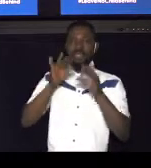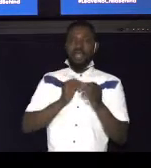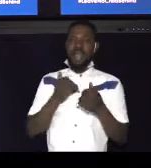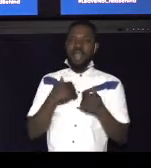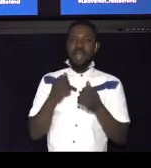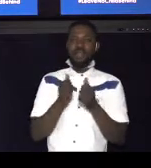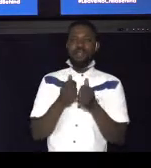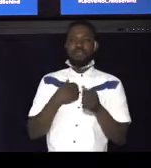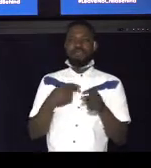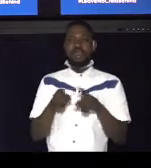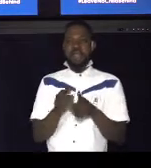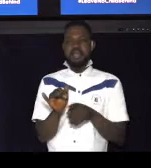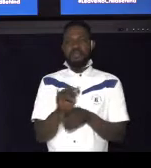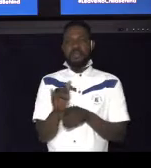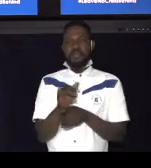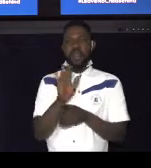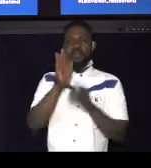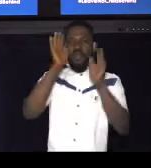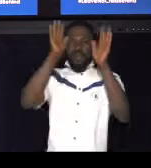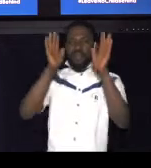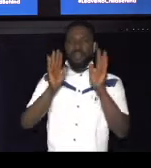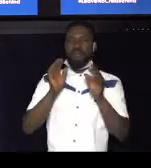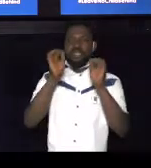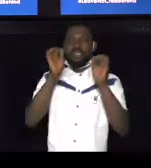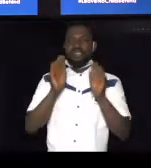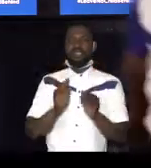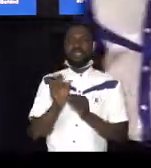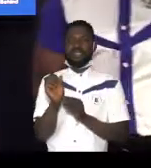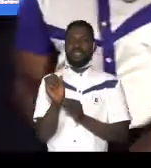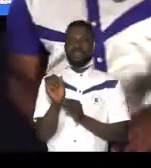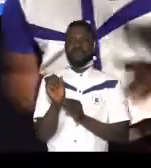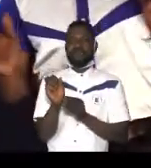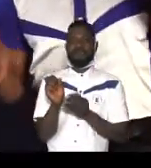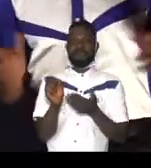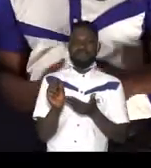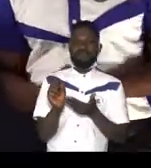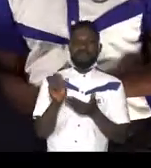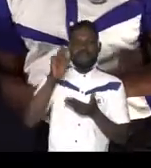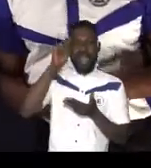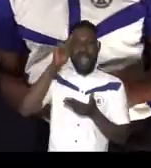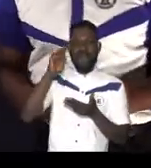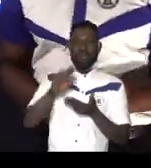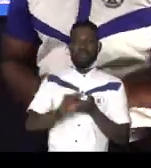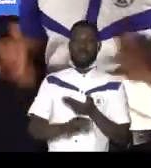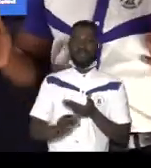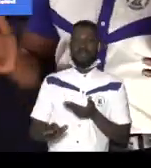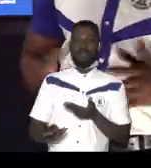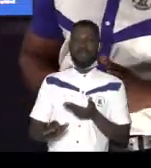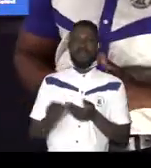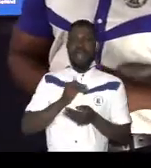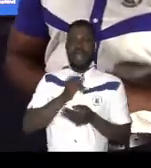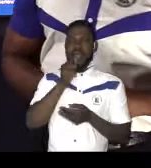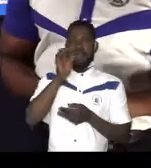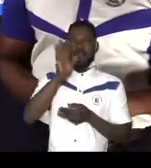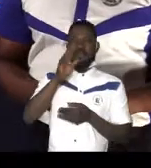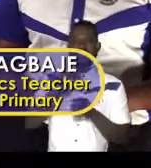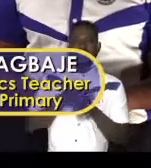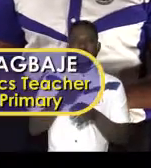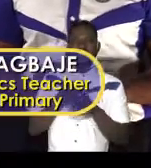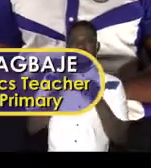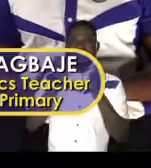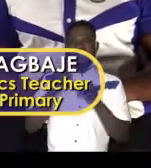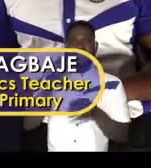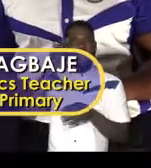have with me, as usual, your wonderful teachers. Hello, children. I am your mathematics